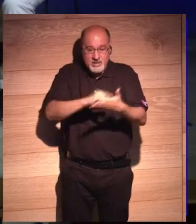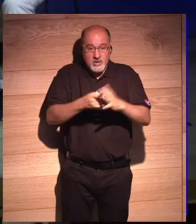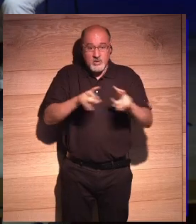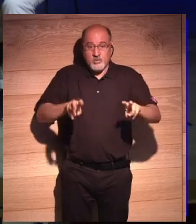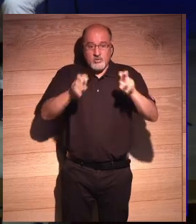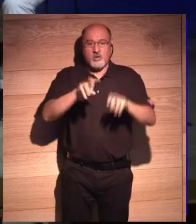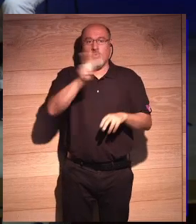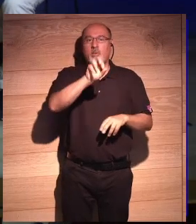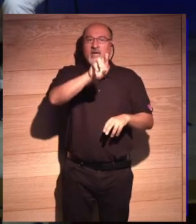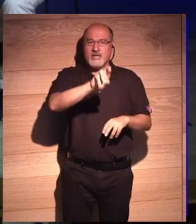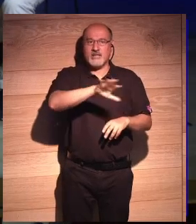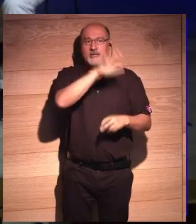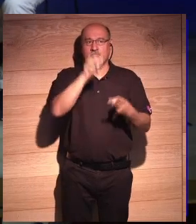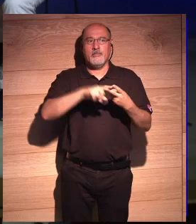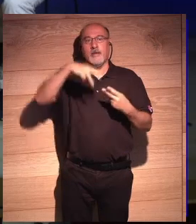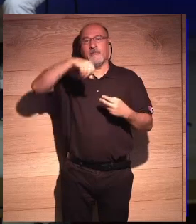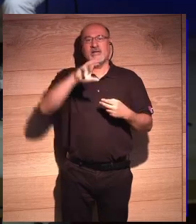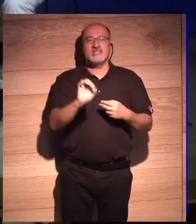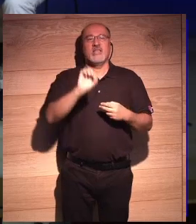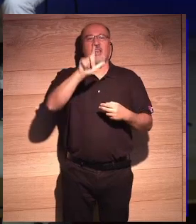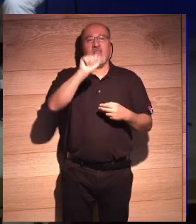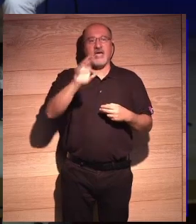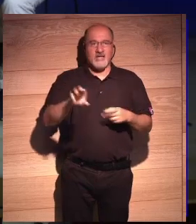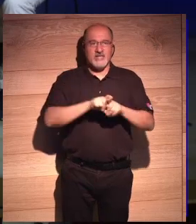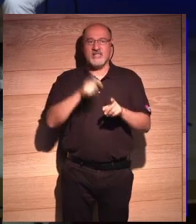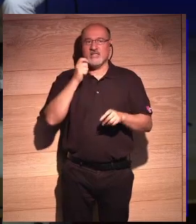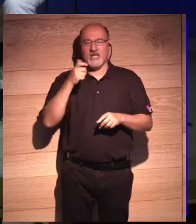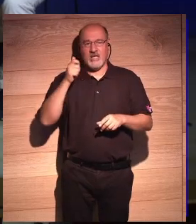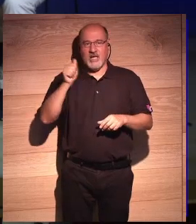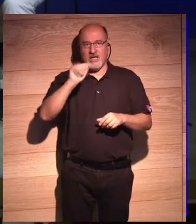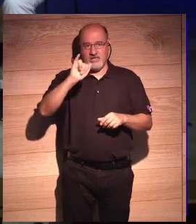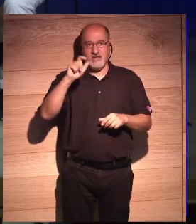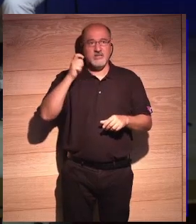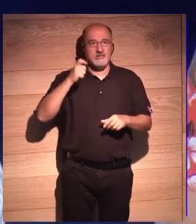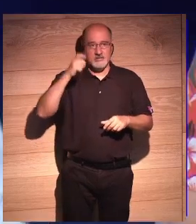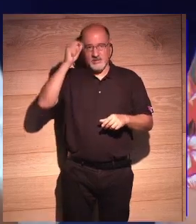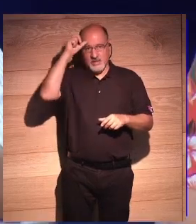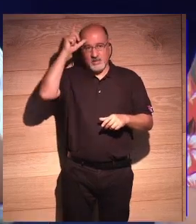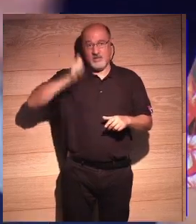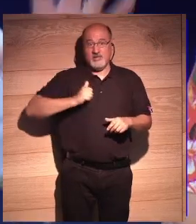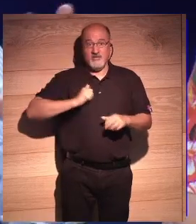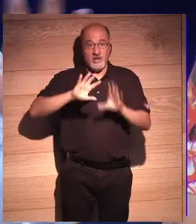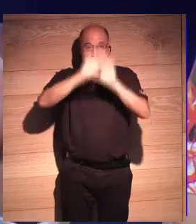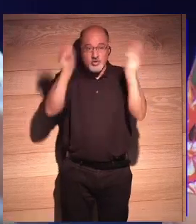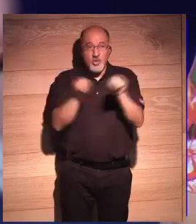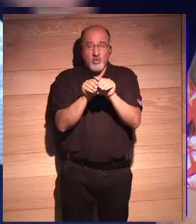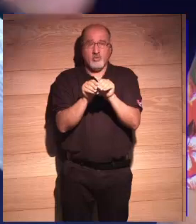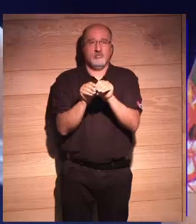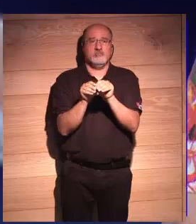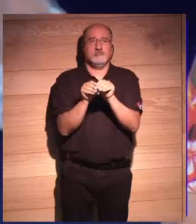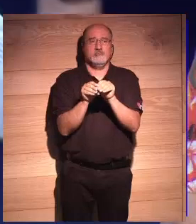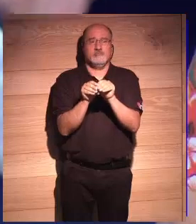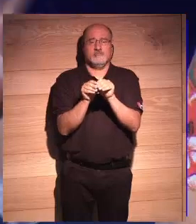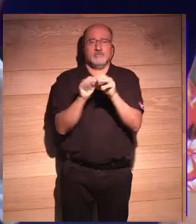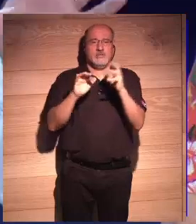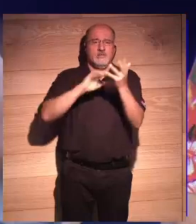are coming, not only VR, we are speaking about machine learning, we are speaking about artificial intelligence, and in the end,